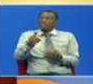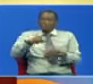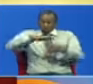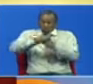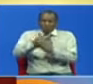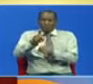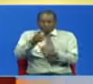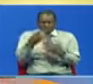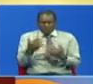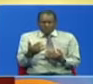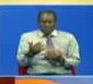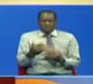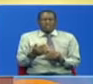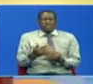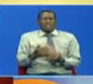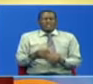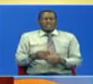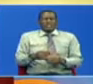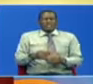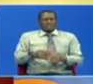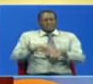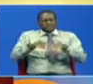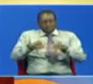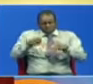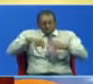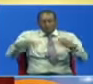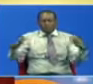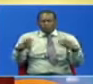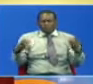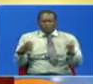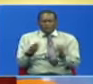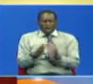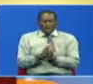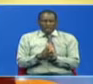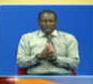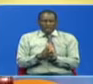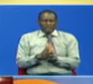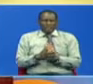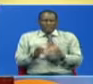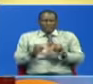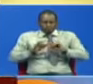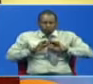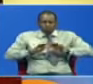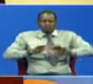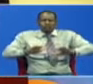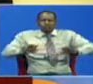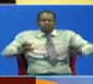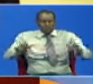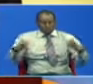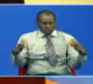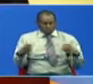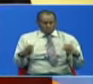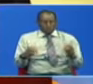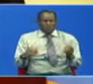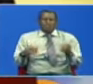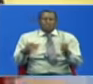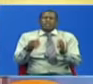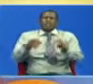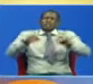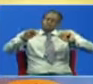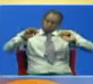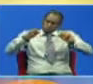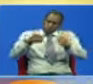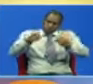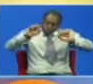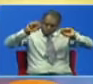is well entrenched in our community and is lurking in our midst. Yet it is possible